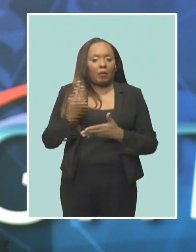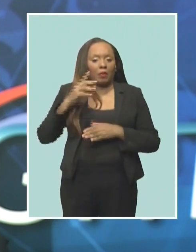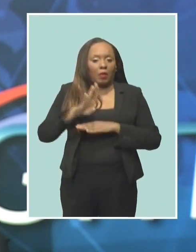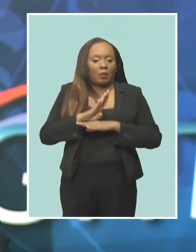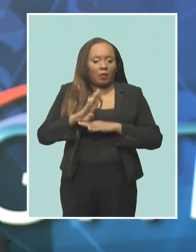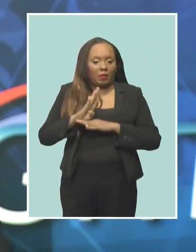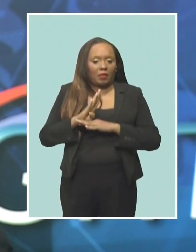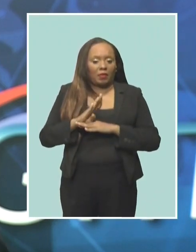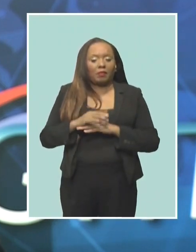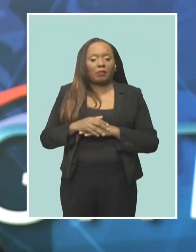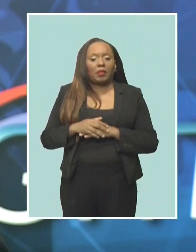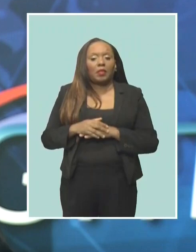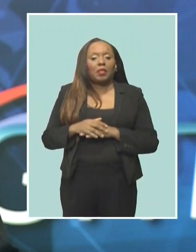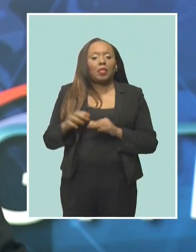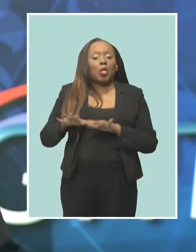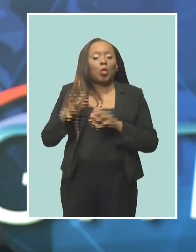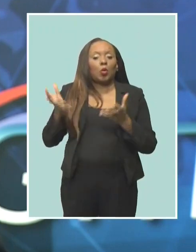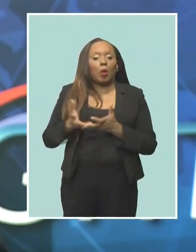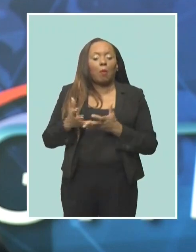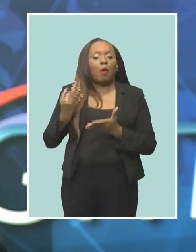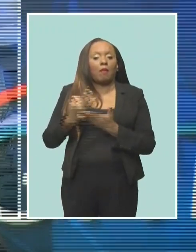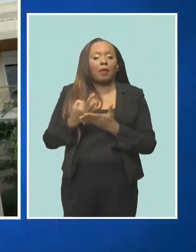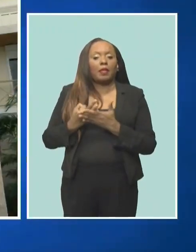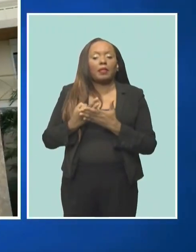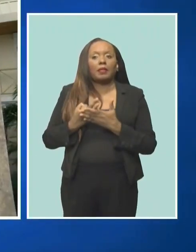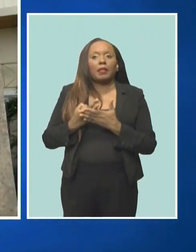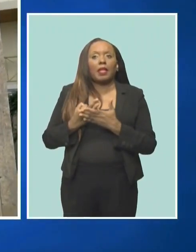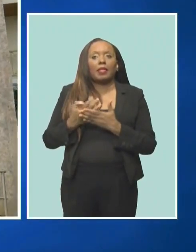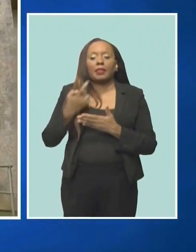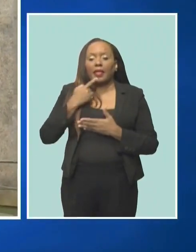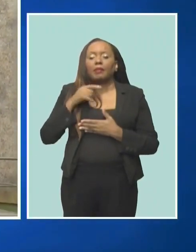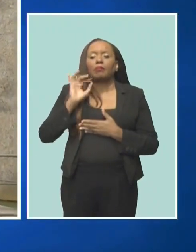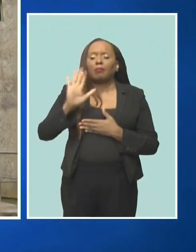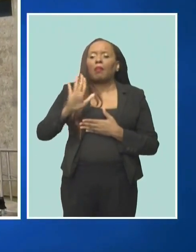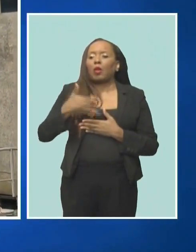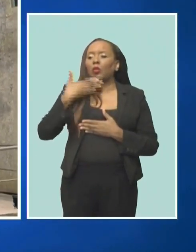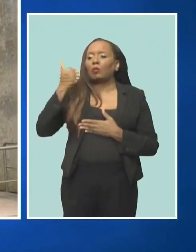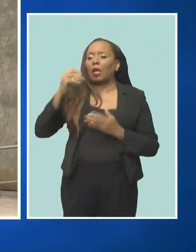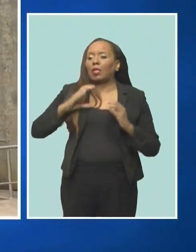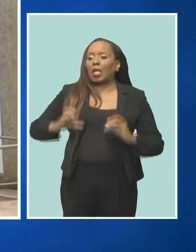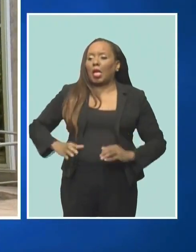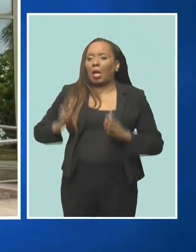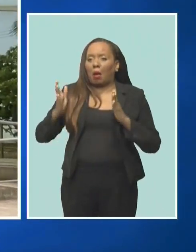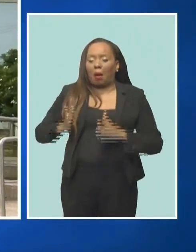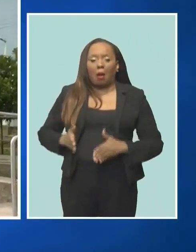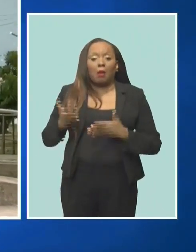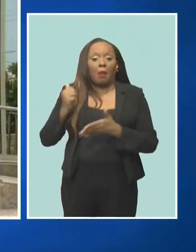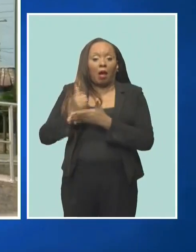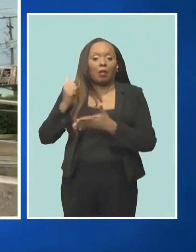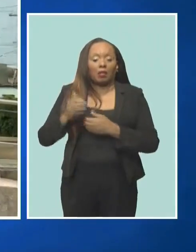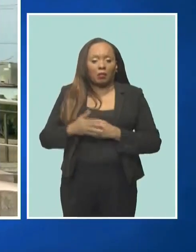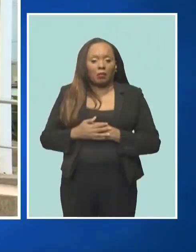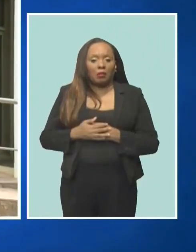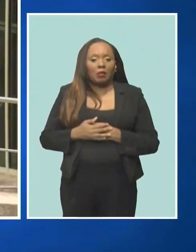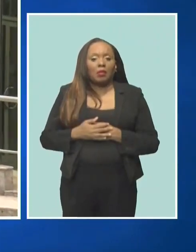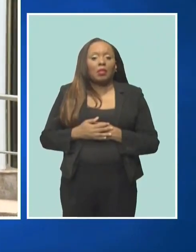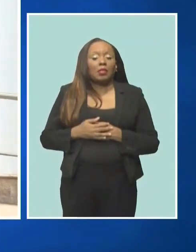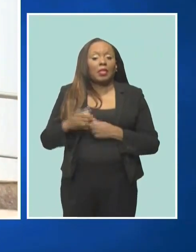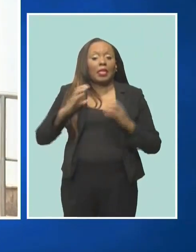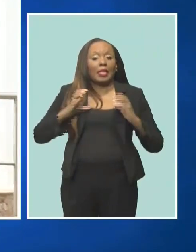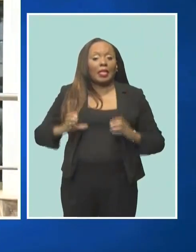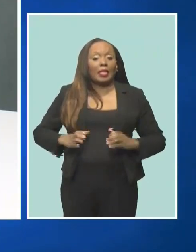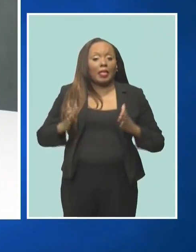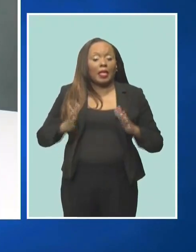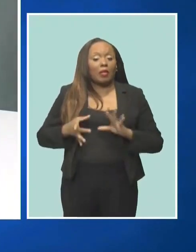up from Global Finance. Chief Client Officer Leanne Corbin Van Vacas tells the business report it augurs well